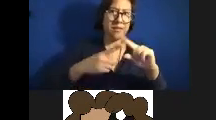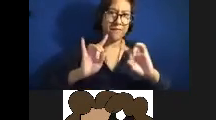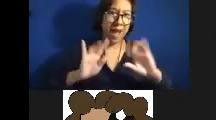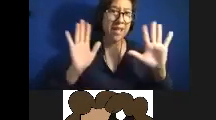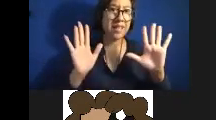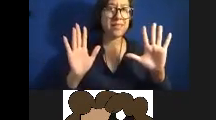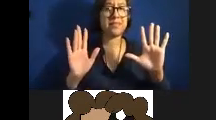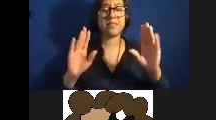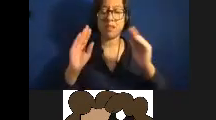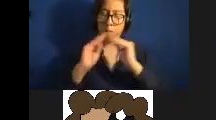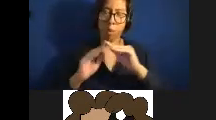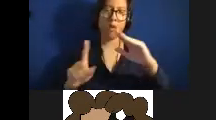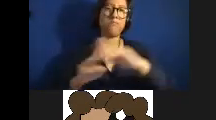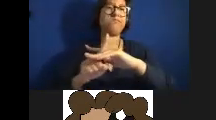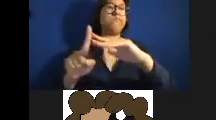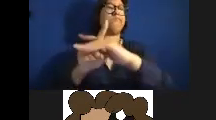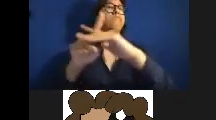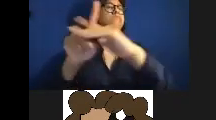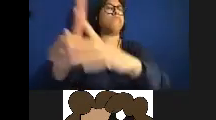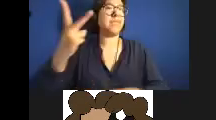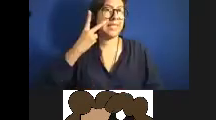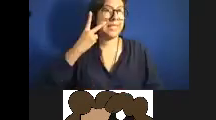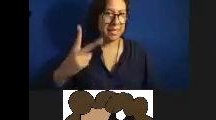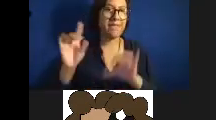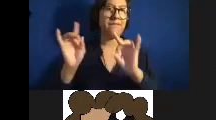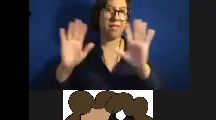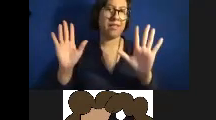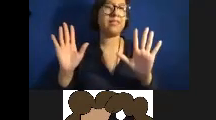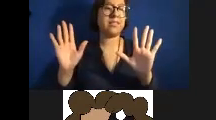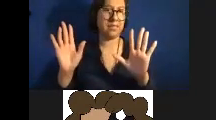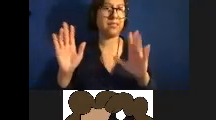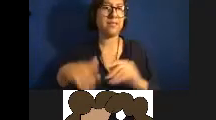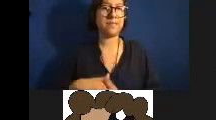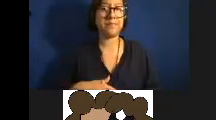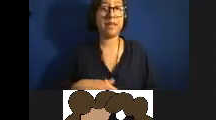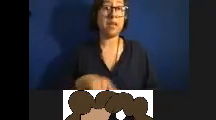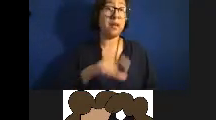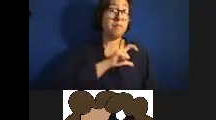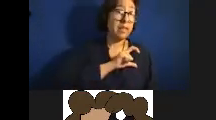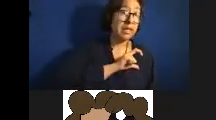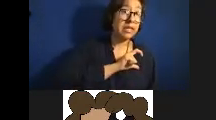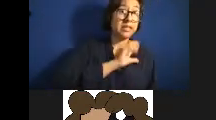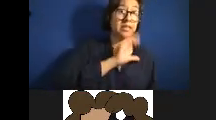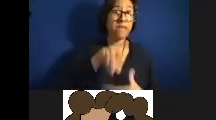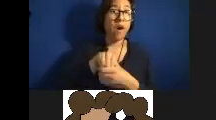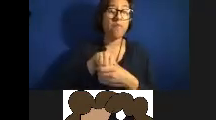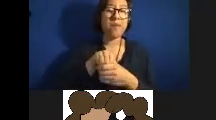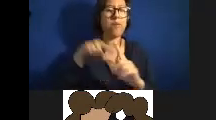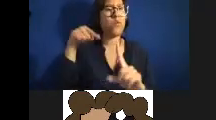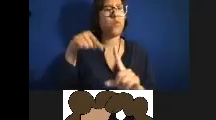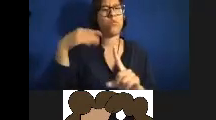fester. And so we see police involvement as, you know, part of the problem.